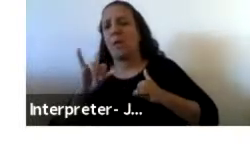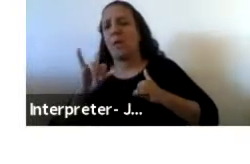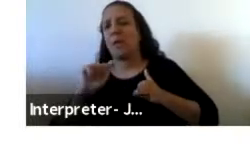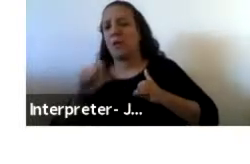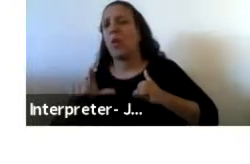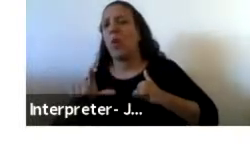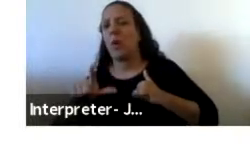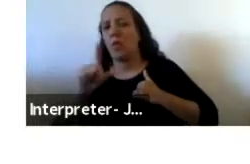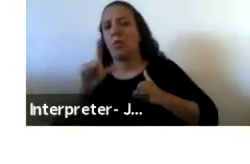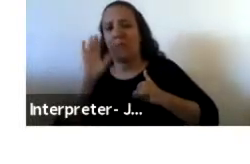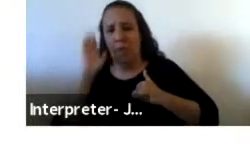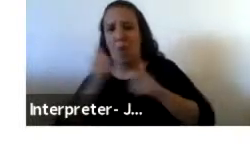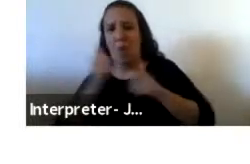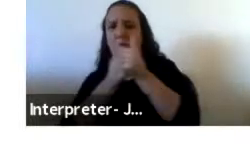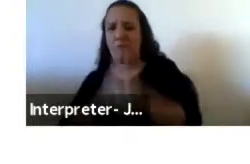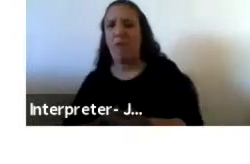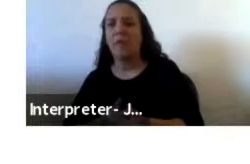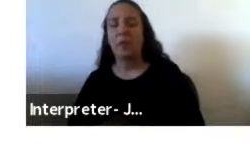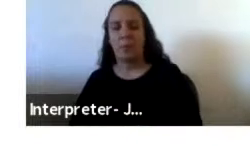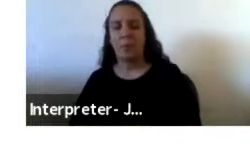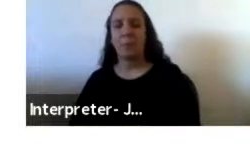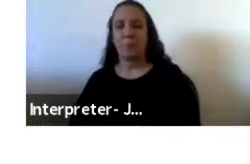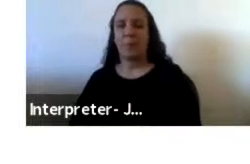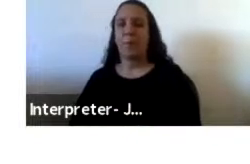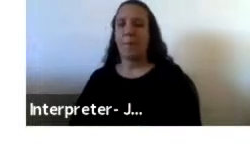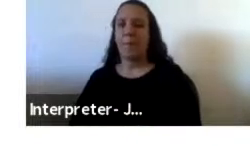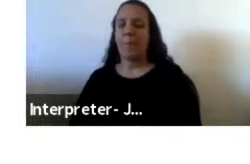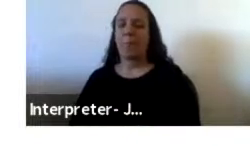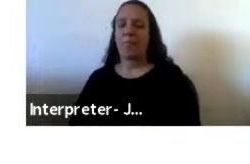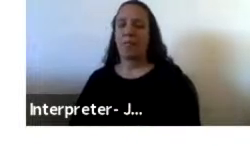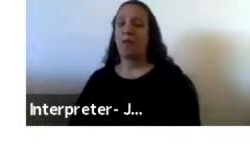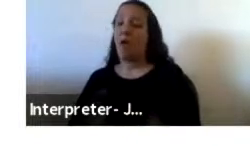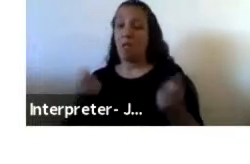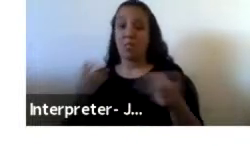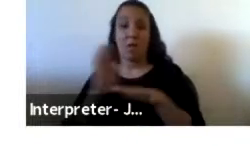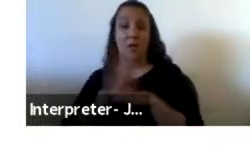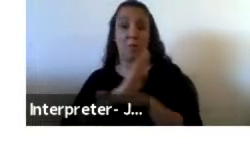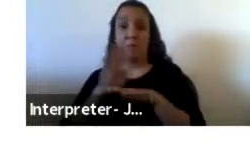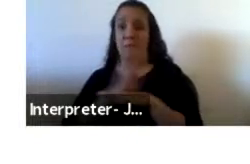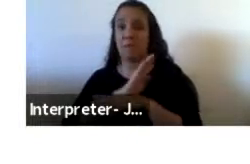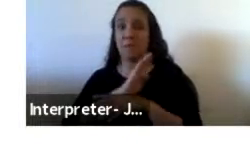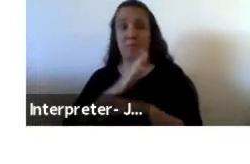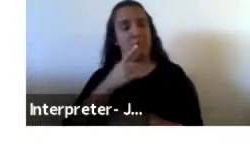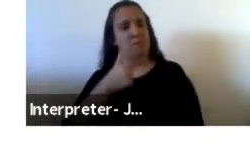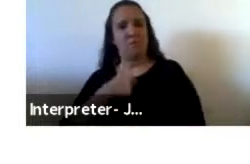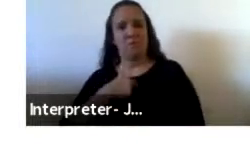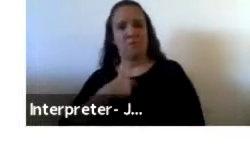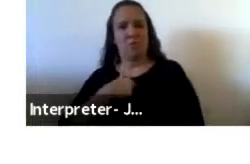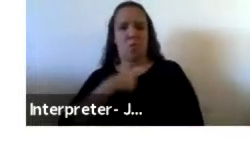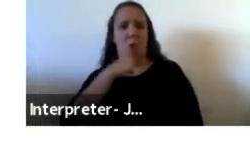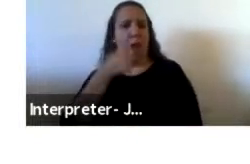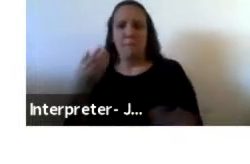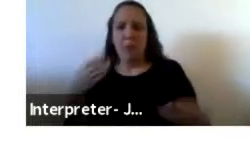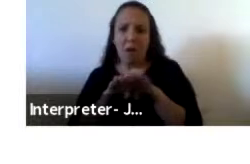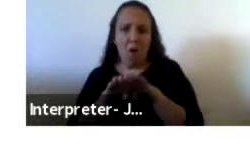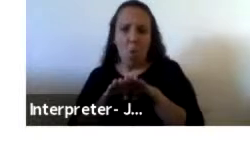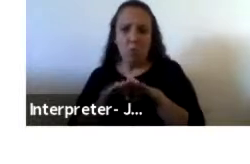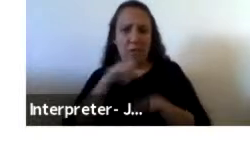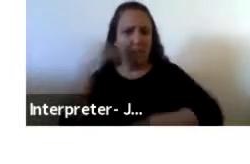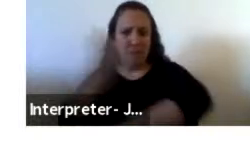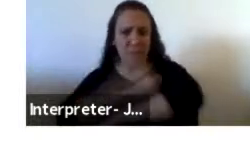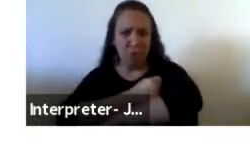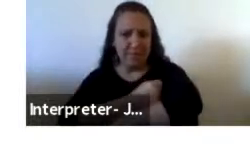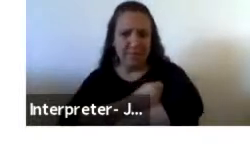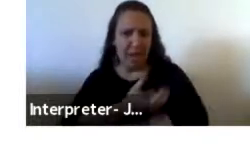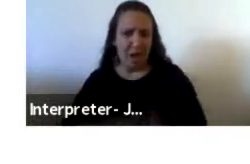you, and this is what I said to myself, and this is what I told a lot of the businesses, I'm not closing. I am not shutting down. I am going to figure out a